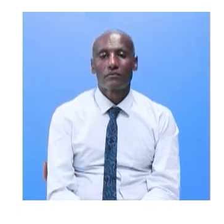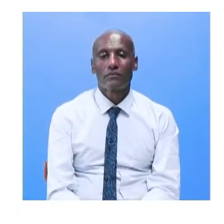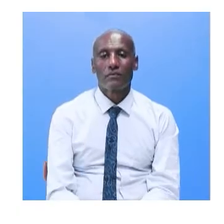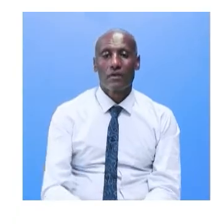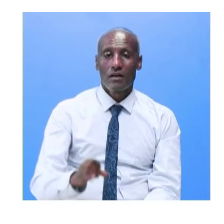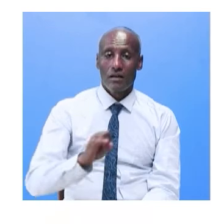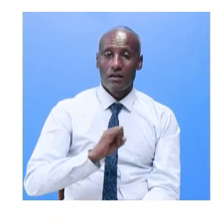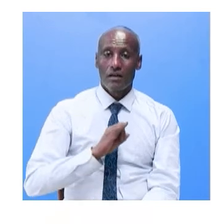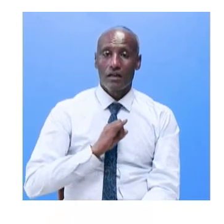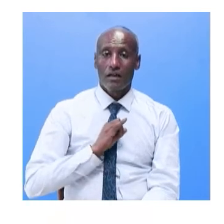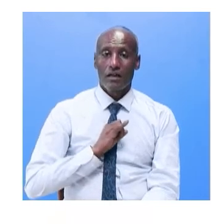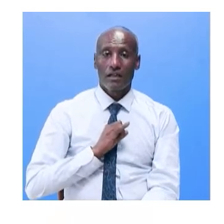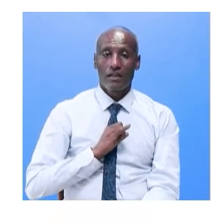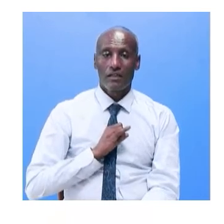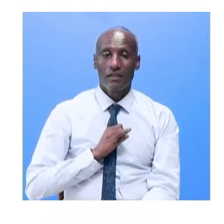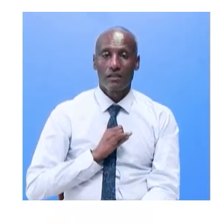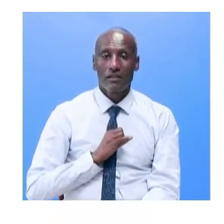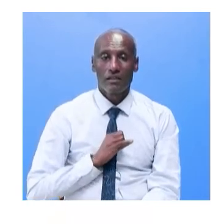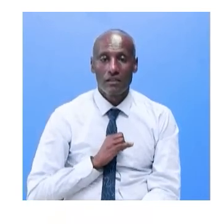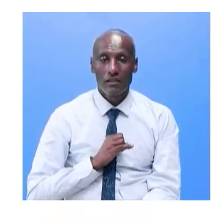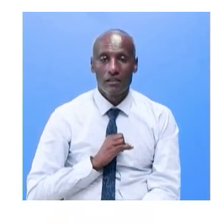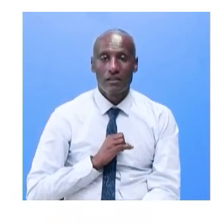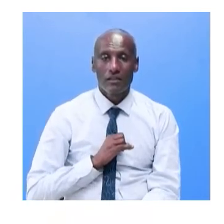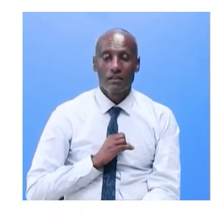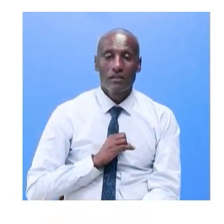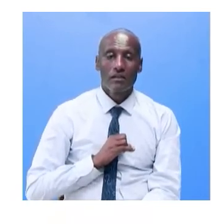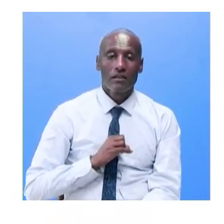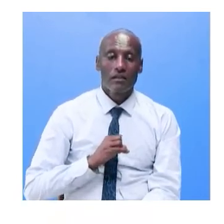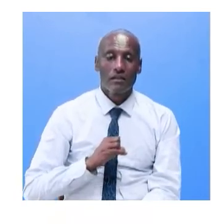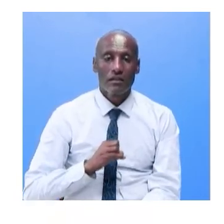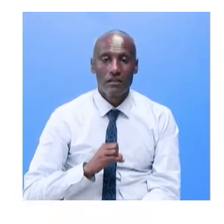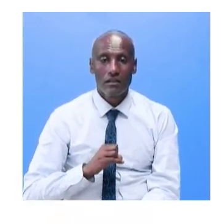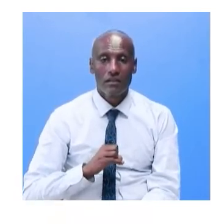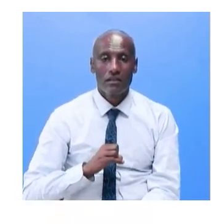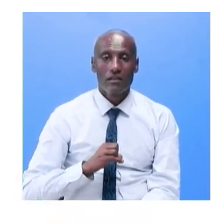I live blank